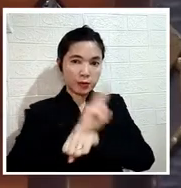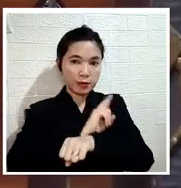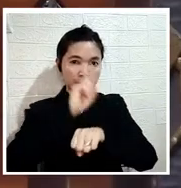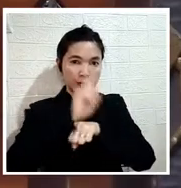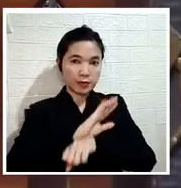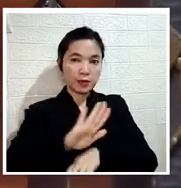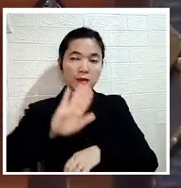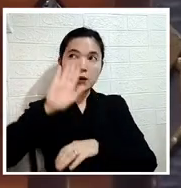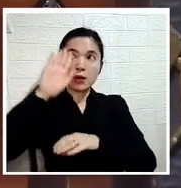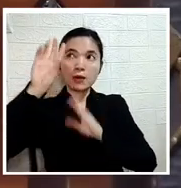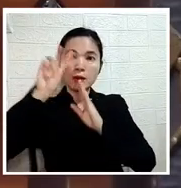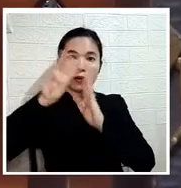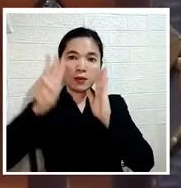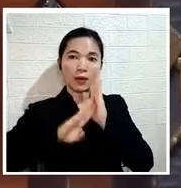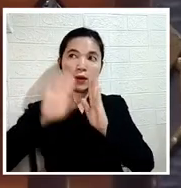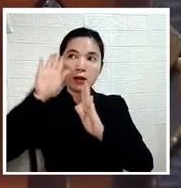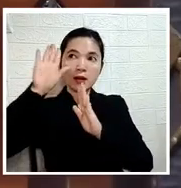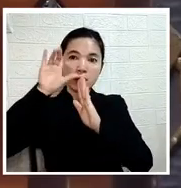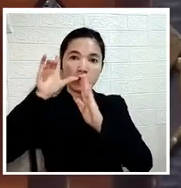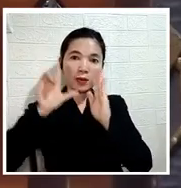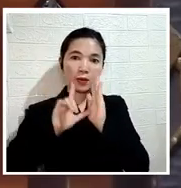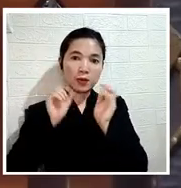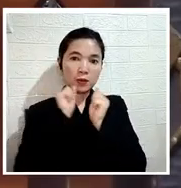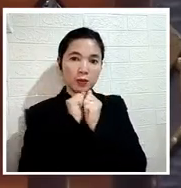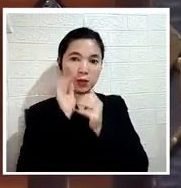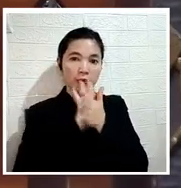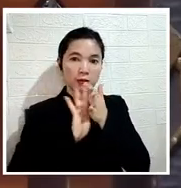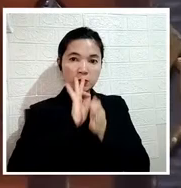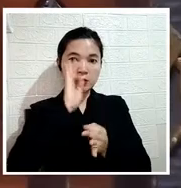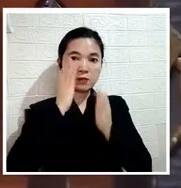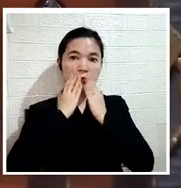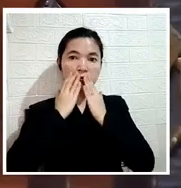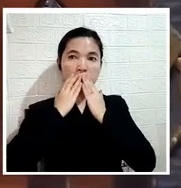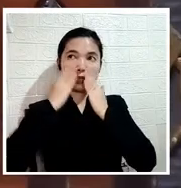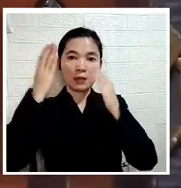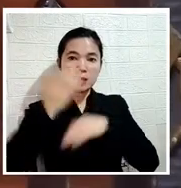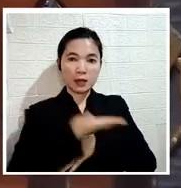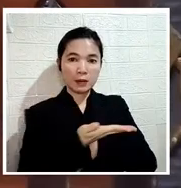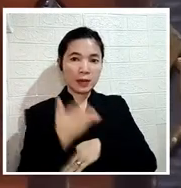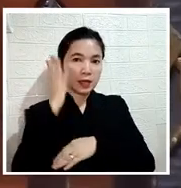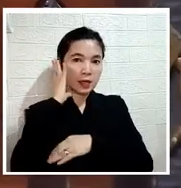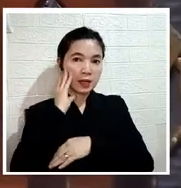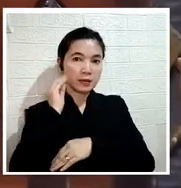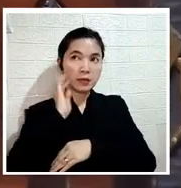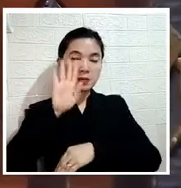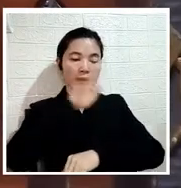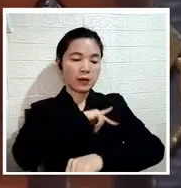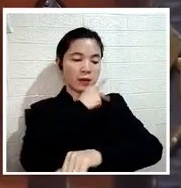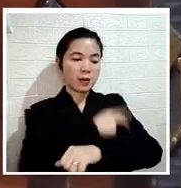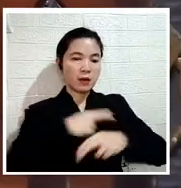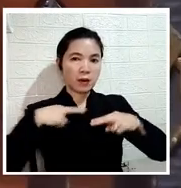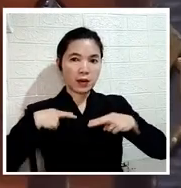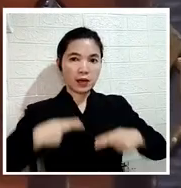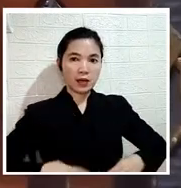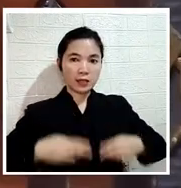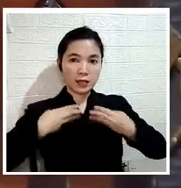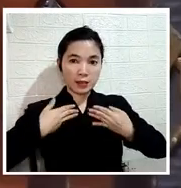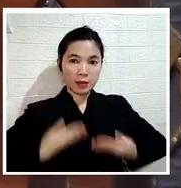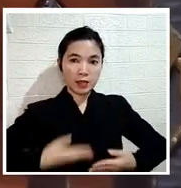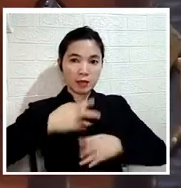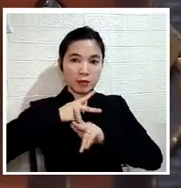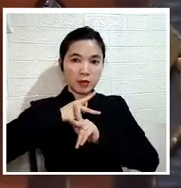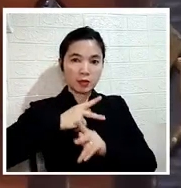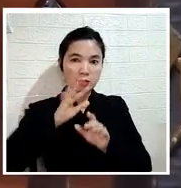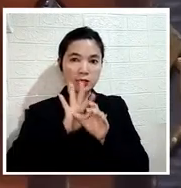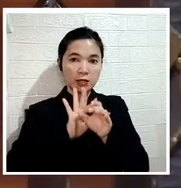in accordance with your will and your law and in the spirit of thanksgiving may experience by your power health in body and protection